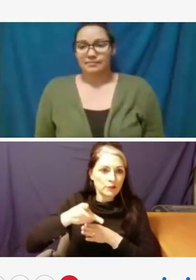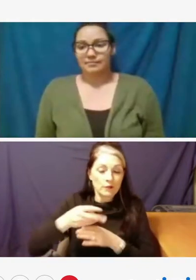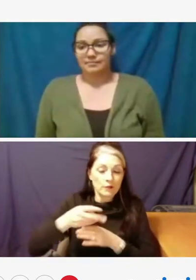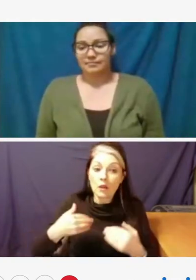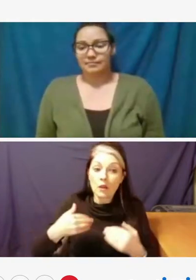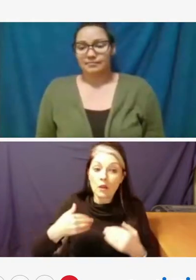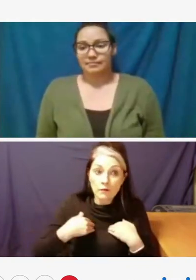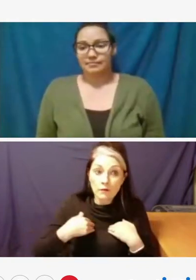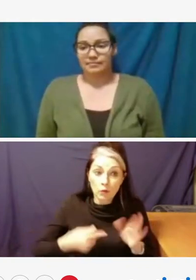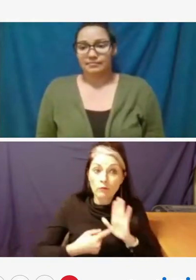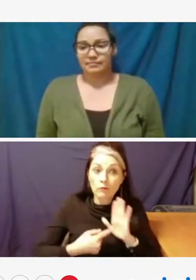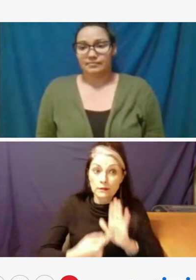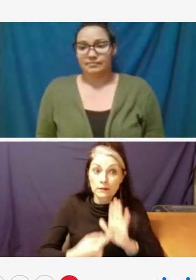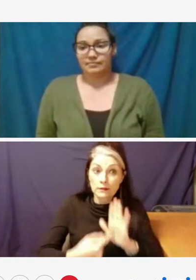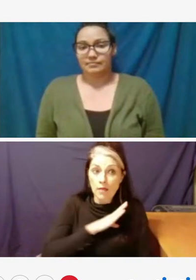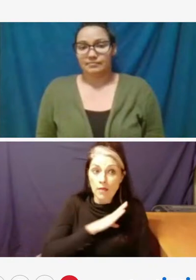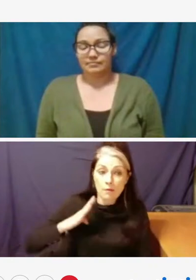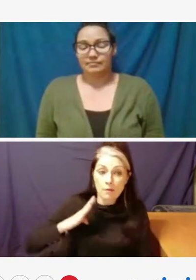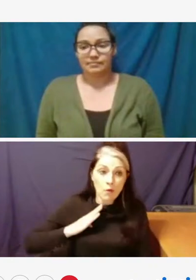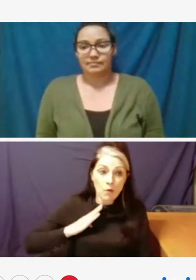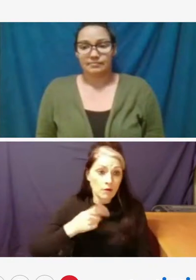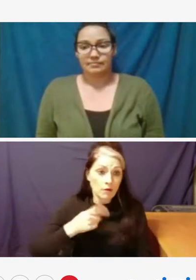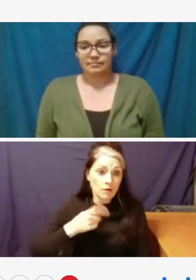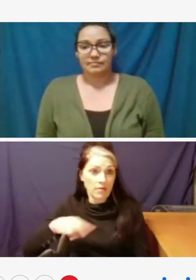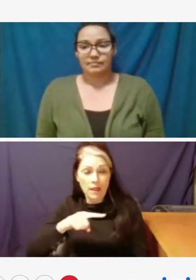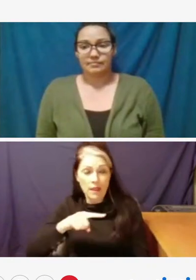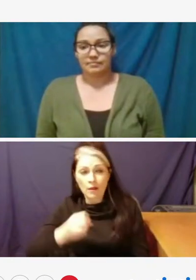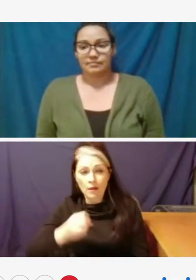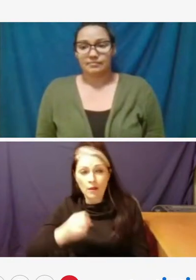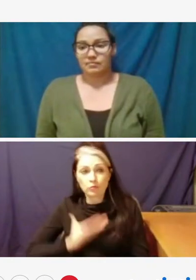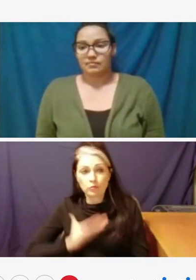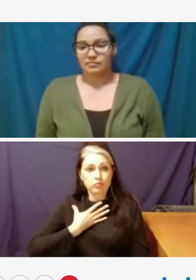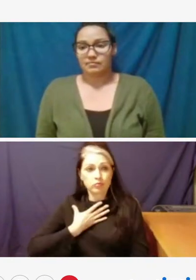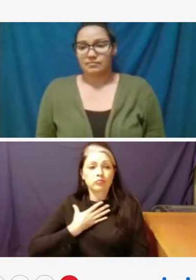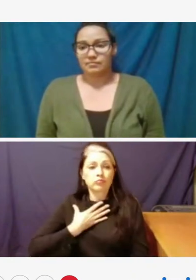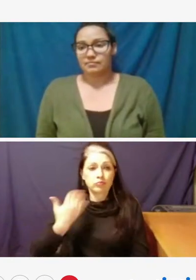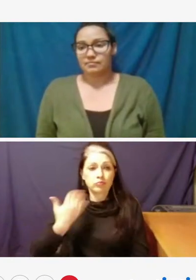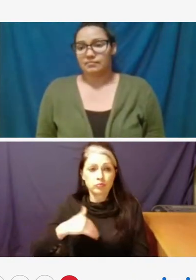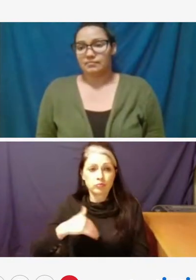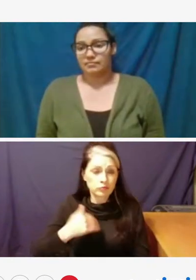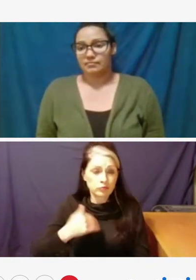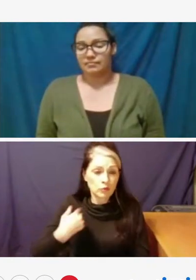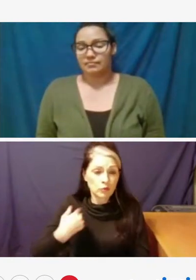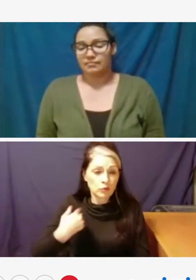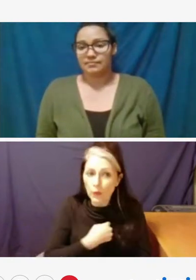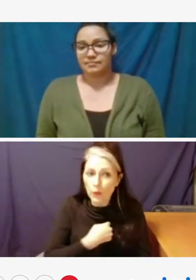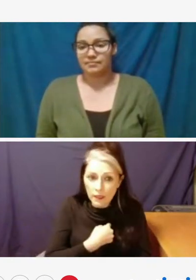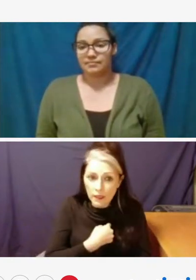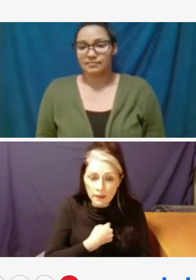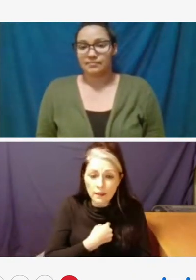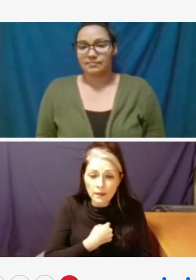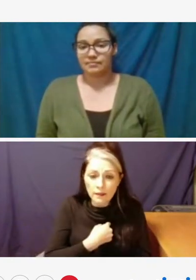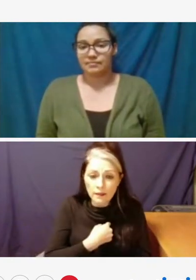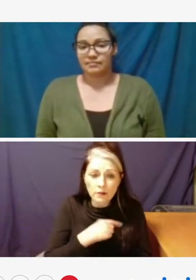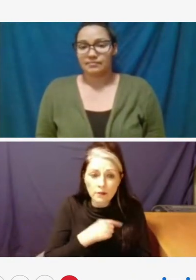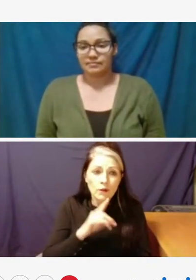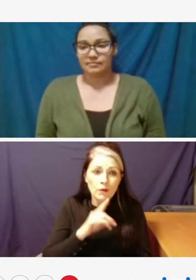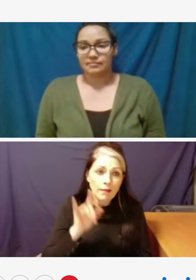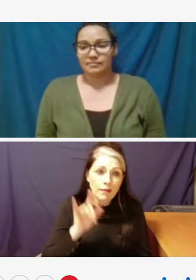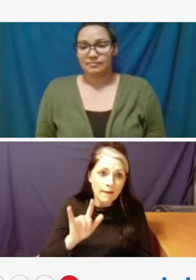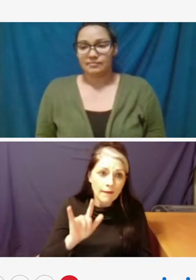they're they're just um inspirational uh so we uh we we really love them and then um the